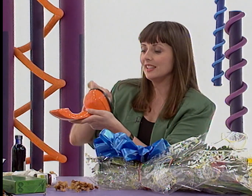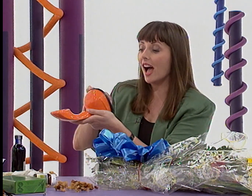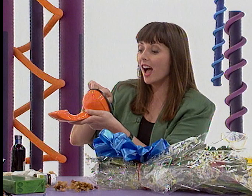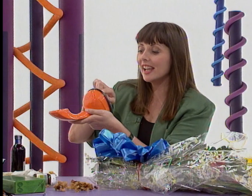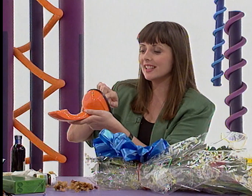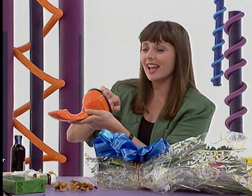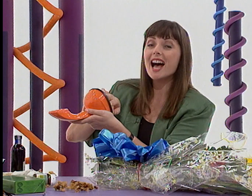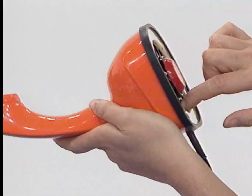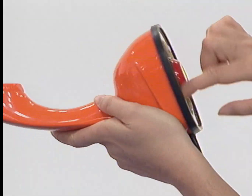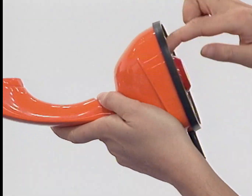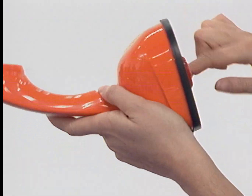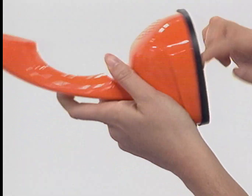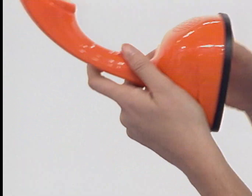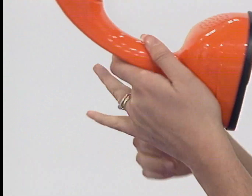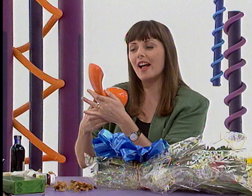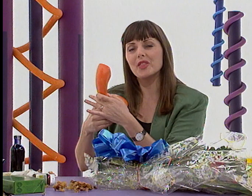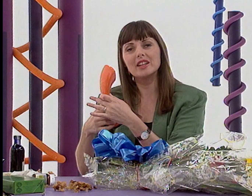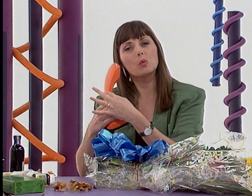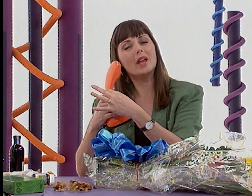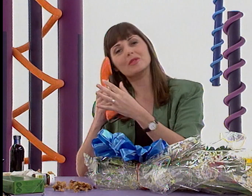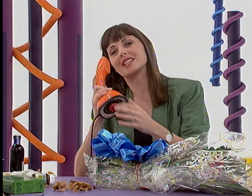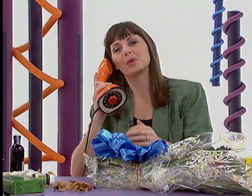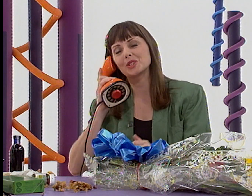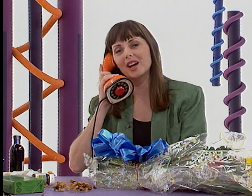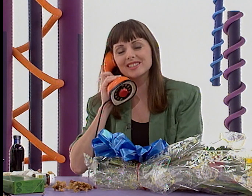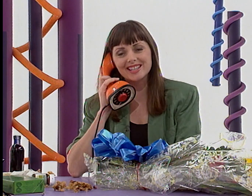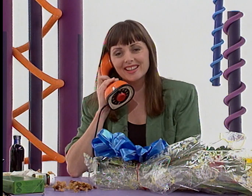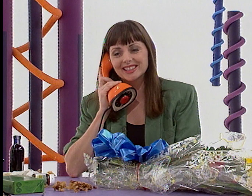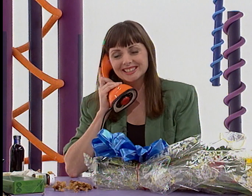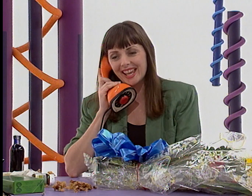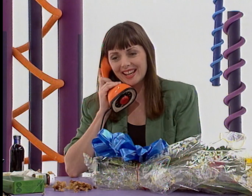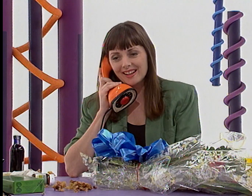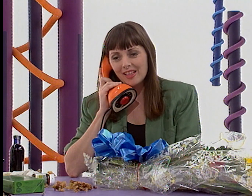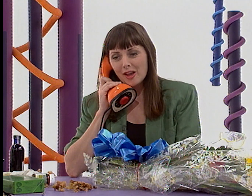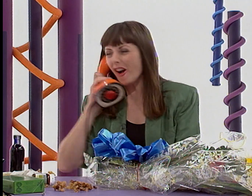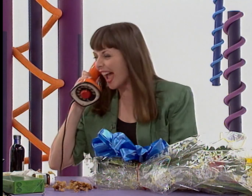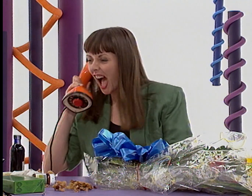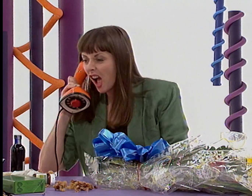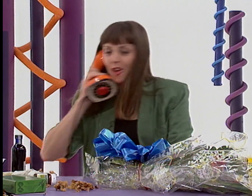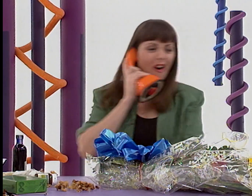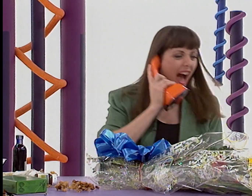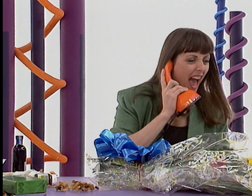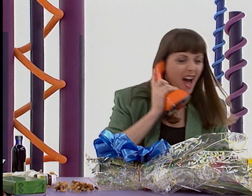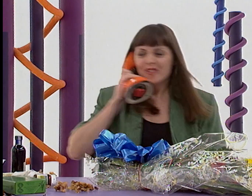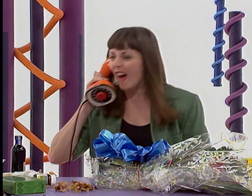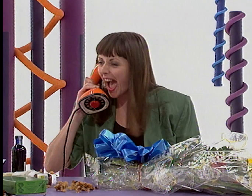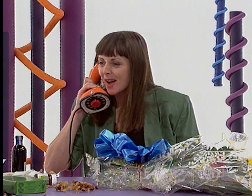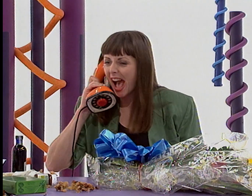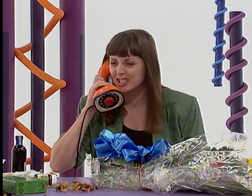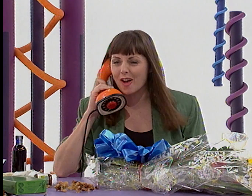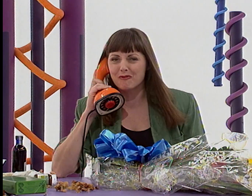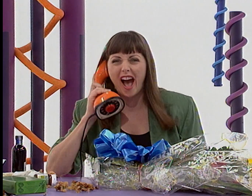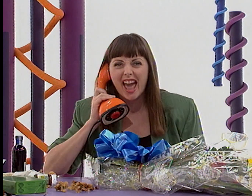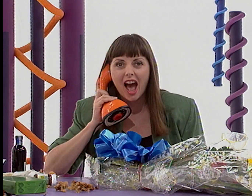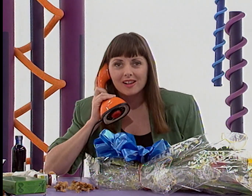nine, and another nine, and then wait for someone to answer and say, Fire! Fire! Fire!